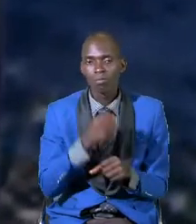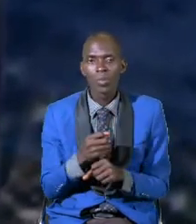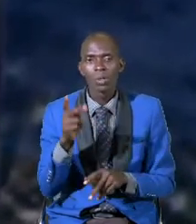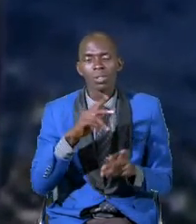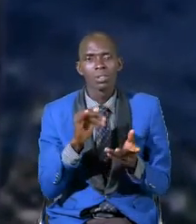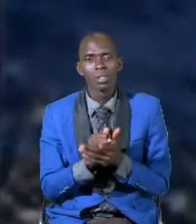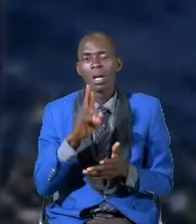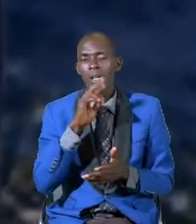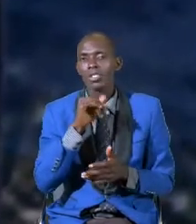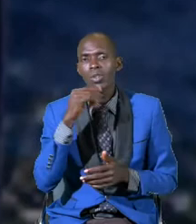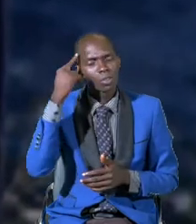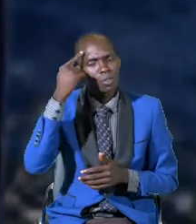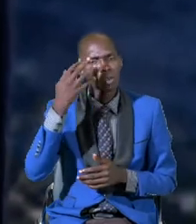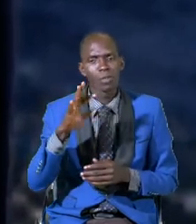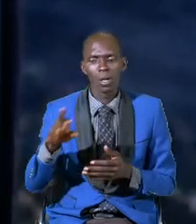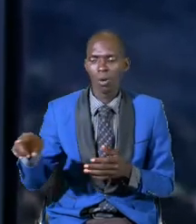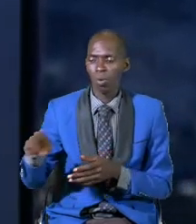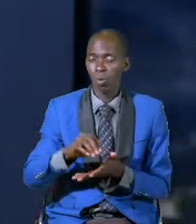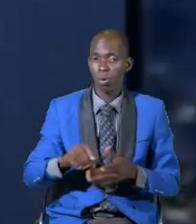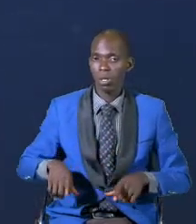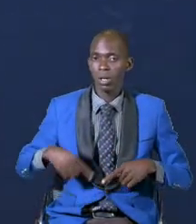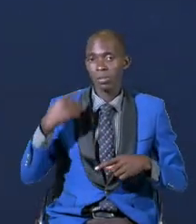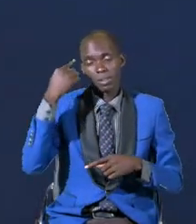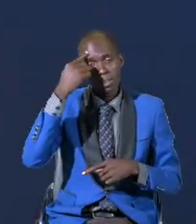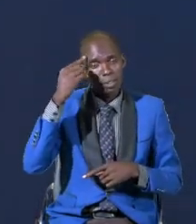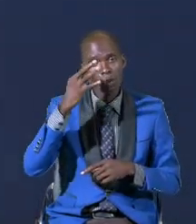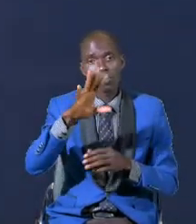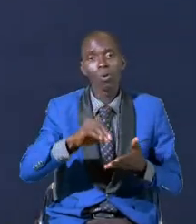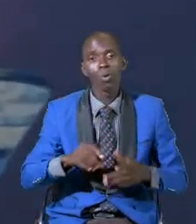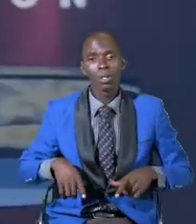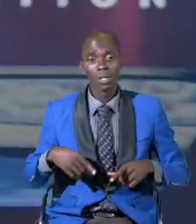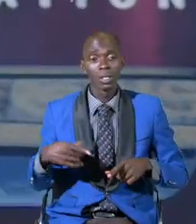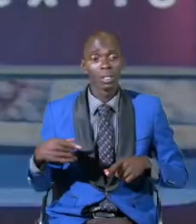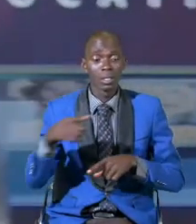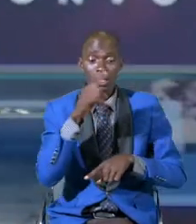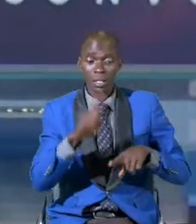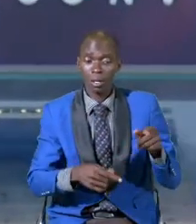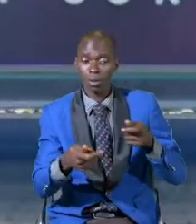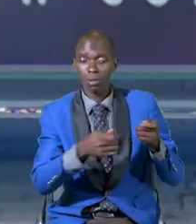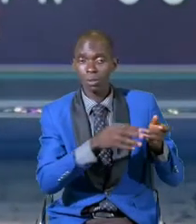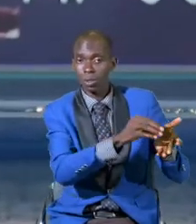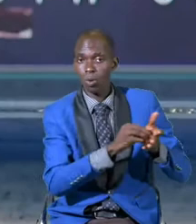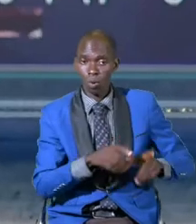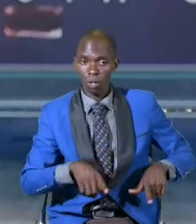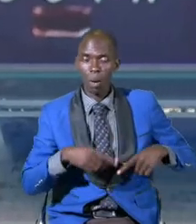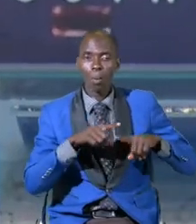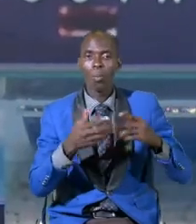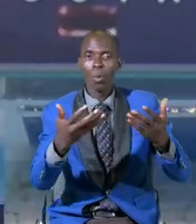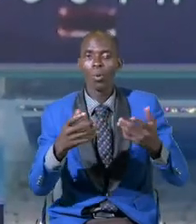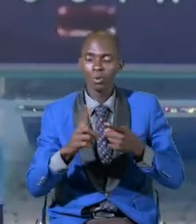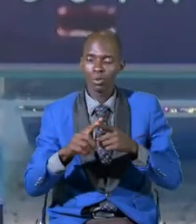thinking of your own life. And they think that even though they can't control their own lives, they will control your